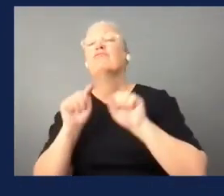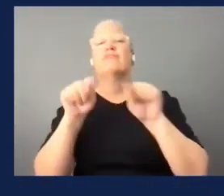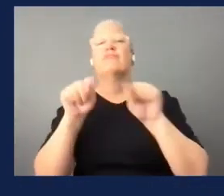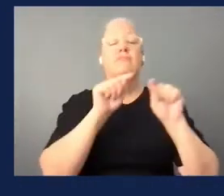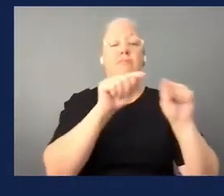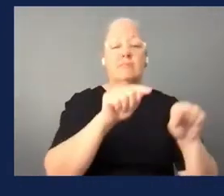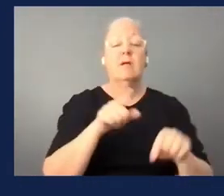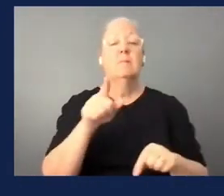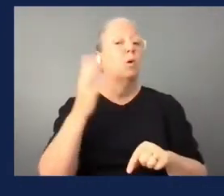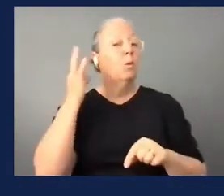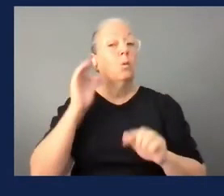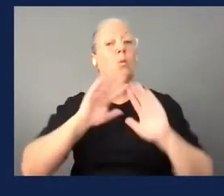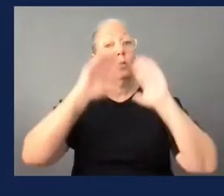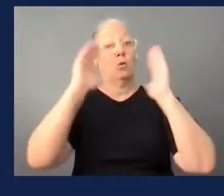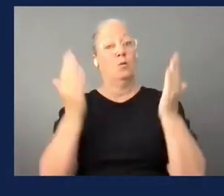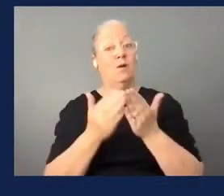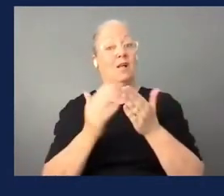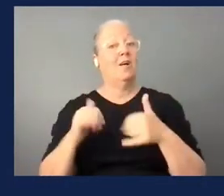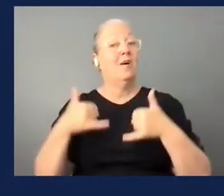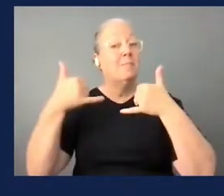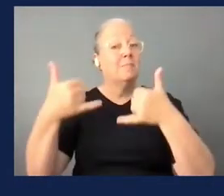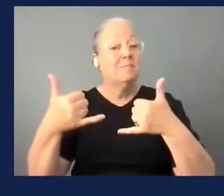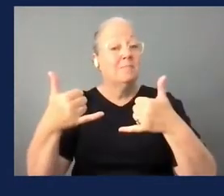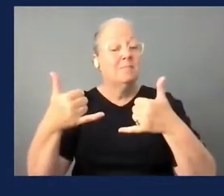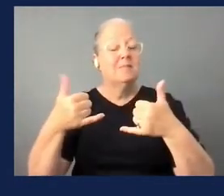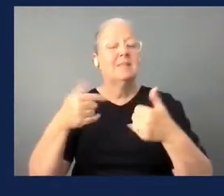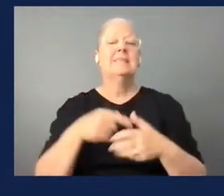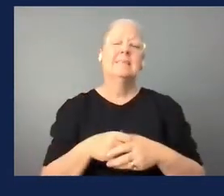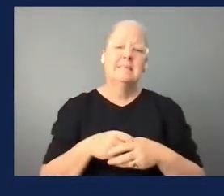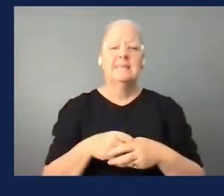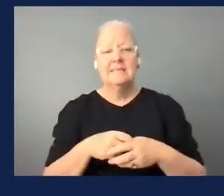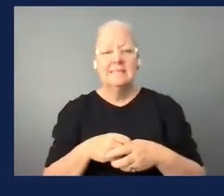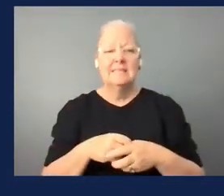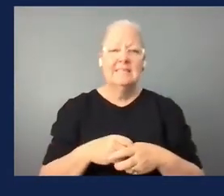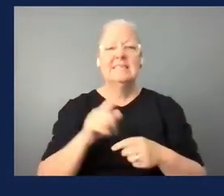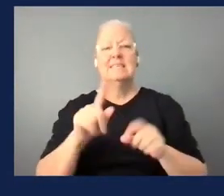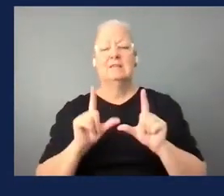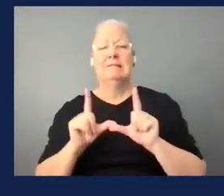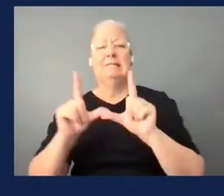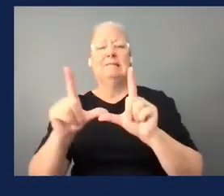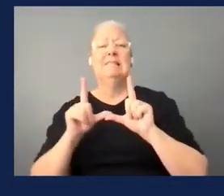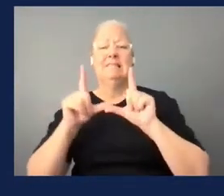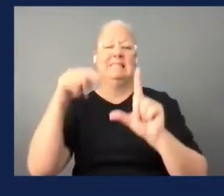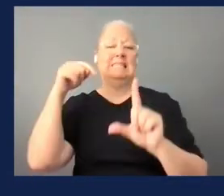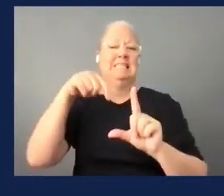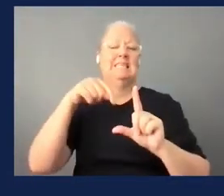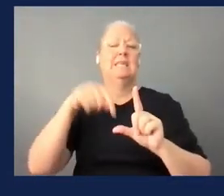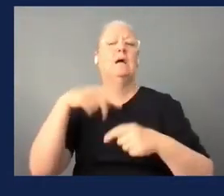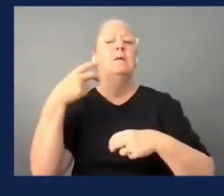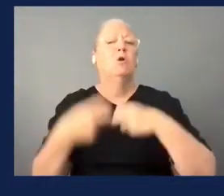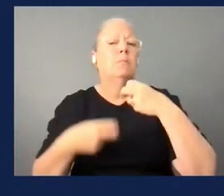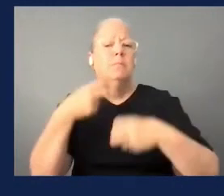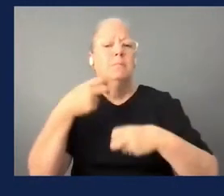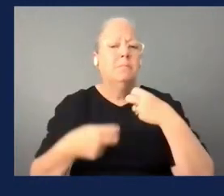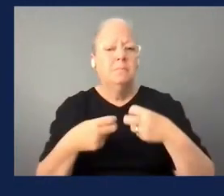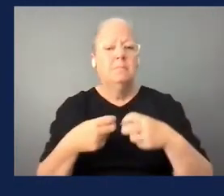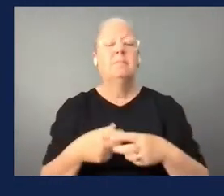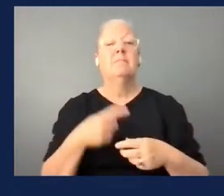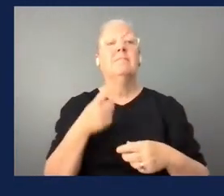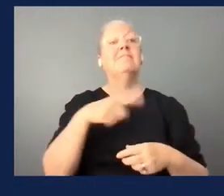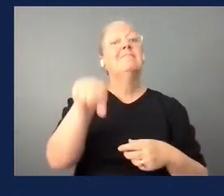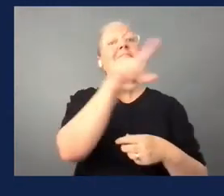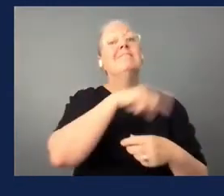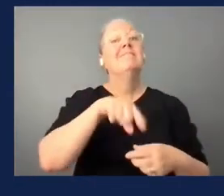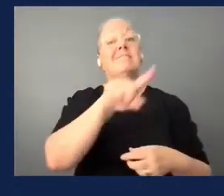the most tricky thing to arrange for that was transportation, because the games I went to were in Valenciennes,